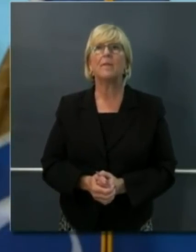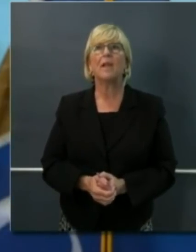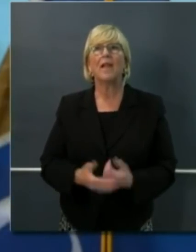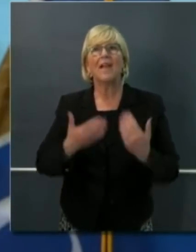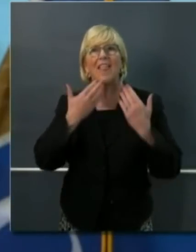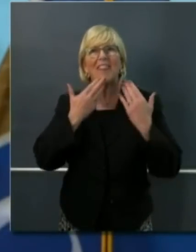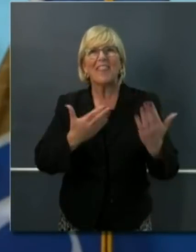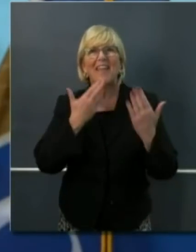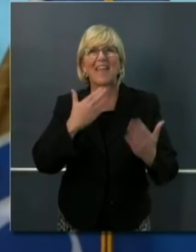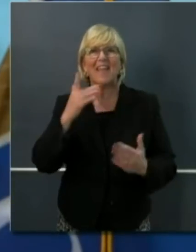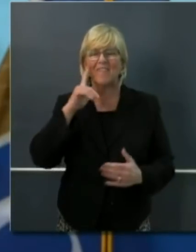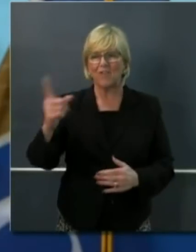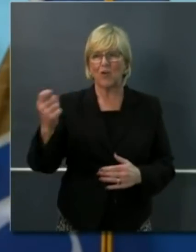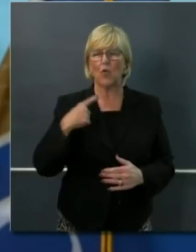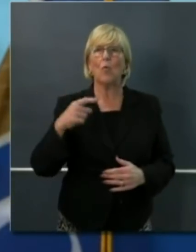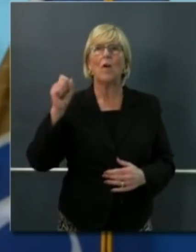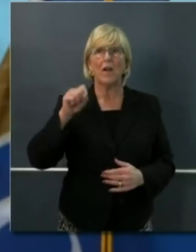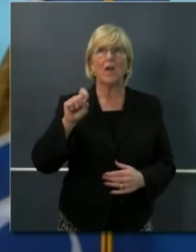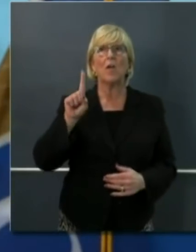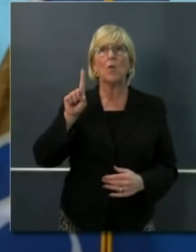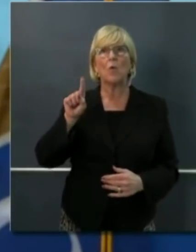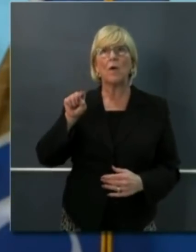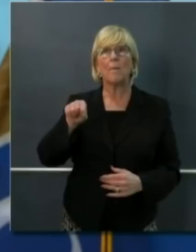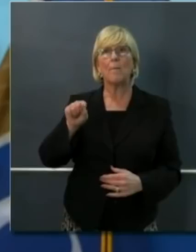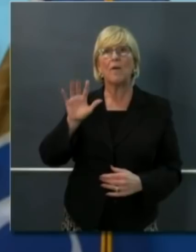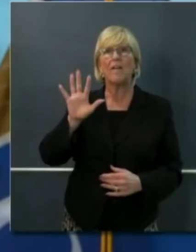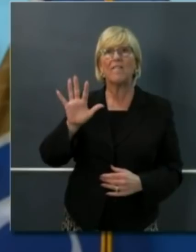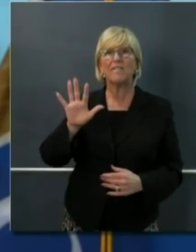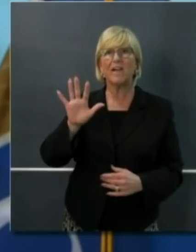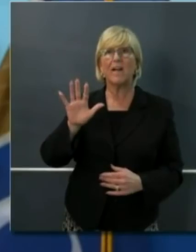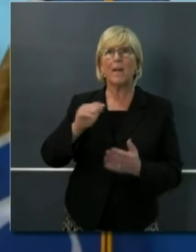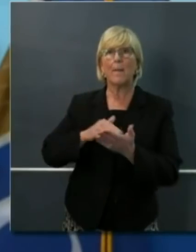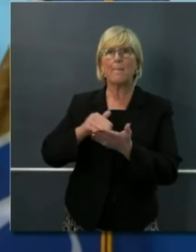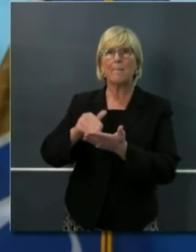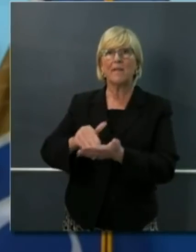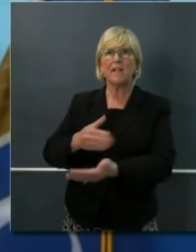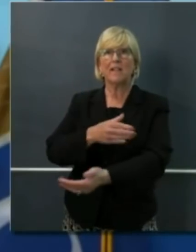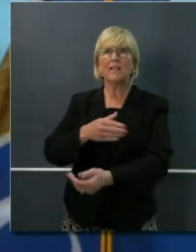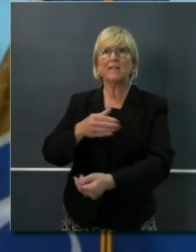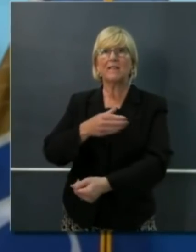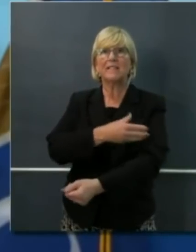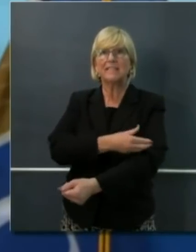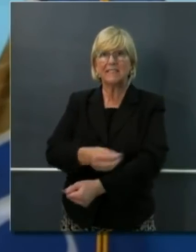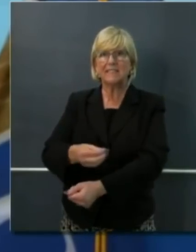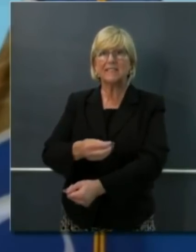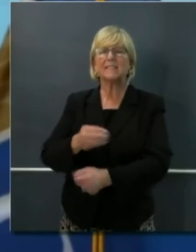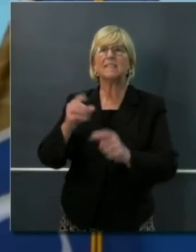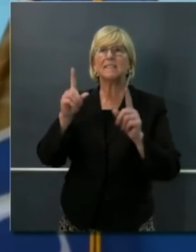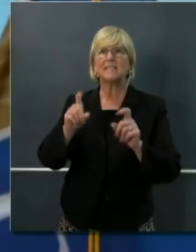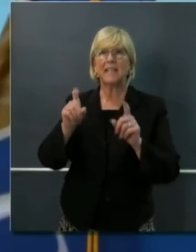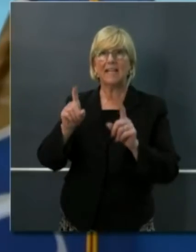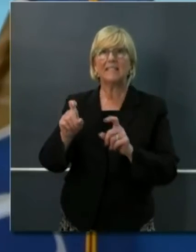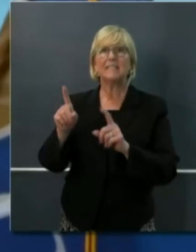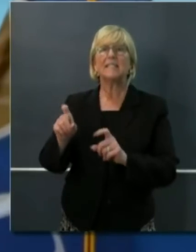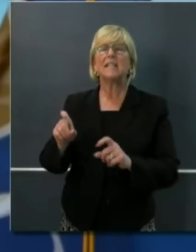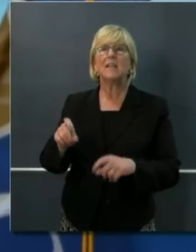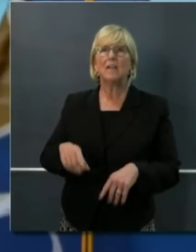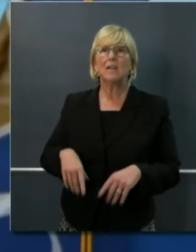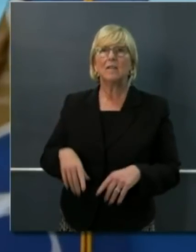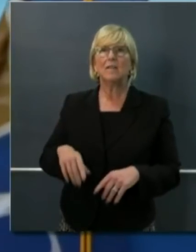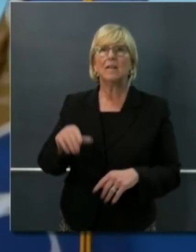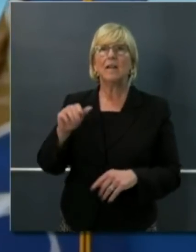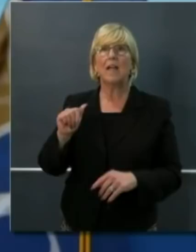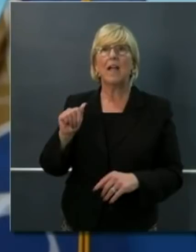Thanks again for the question. Yes, 1.5 million serologic tests that we discussed as soon as Abbott released